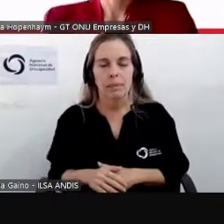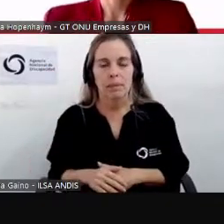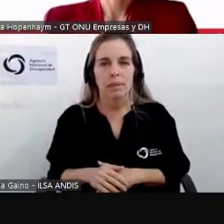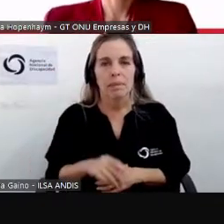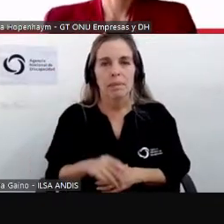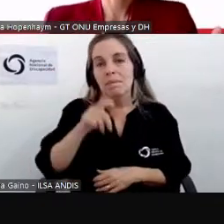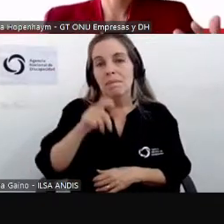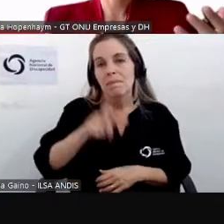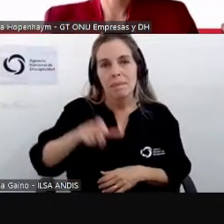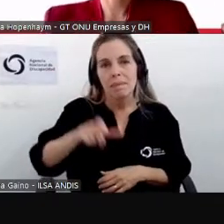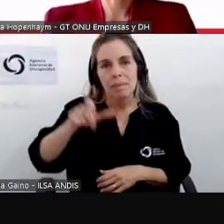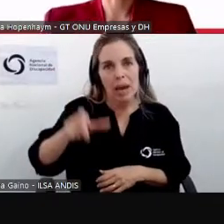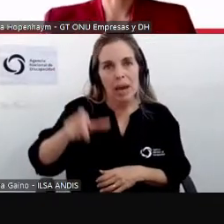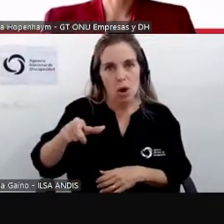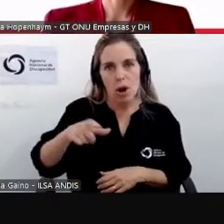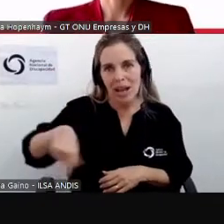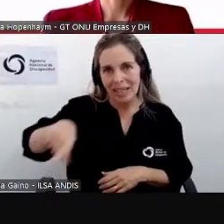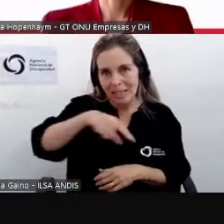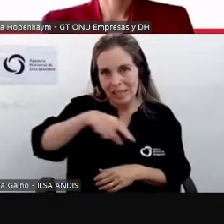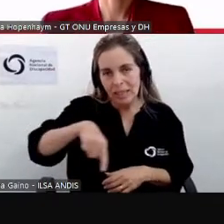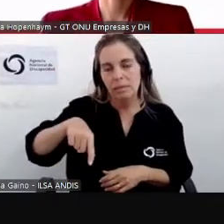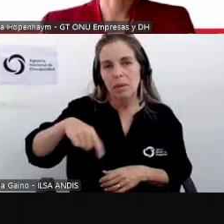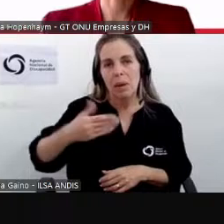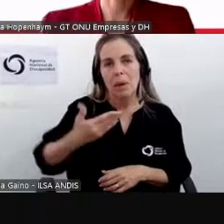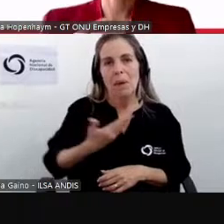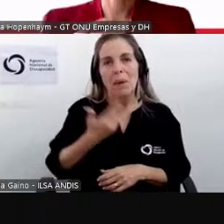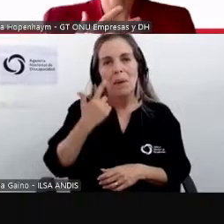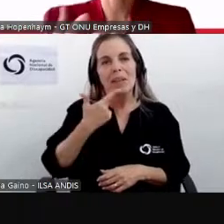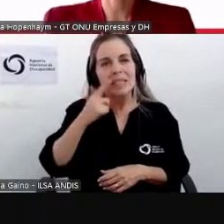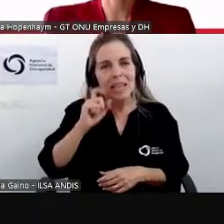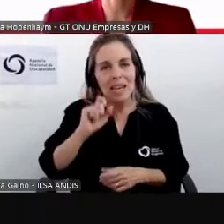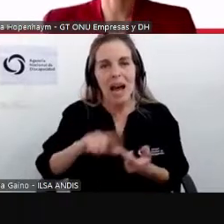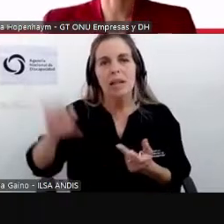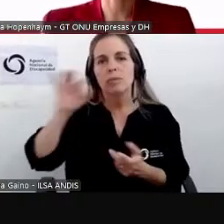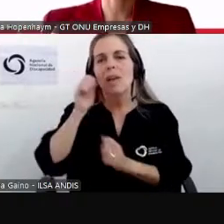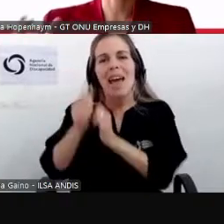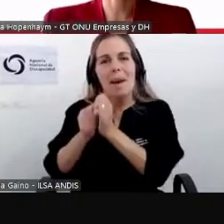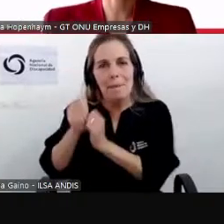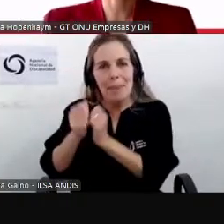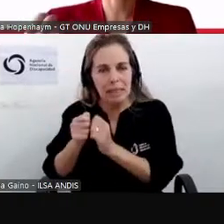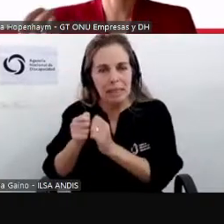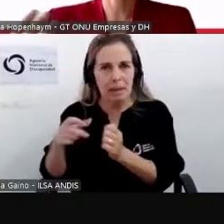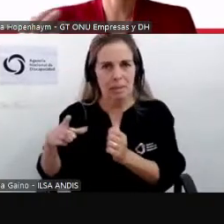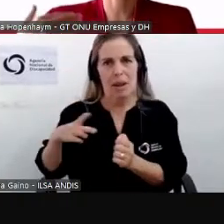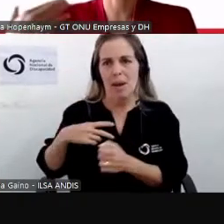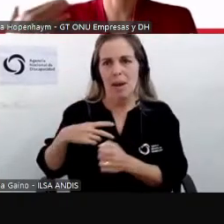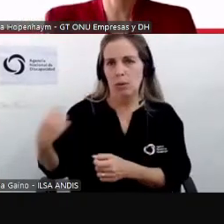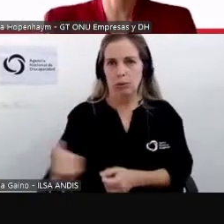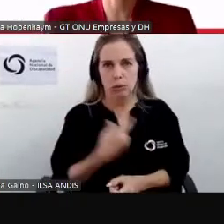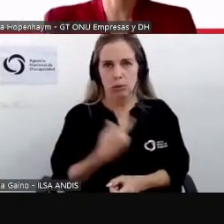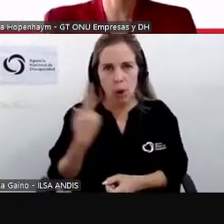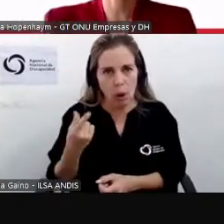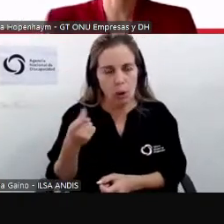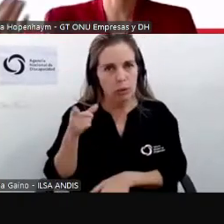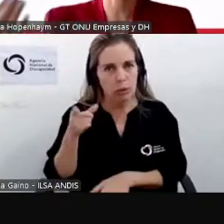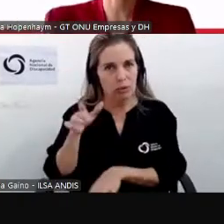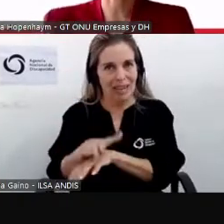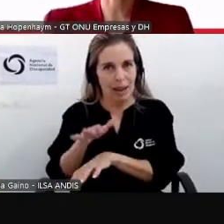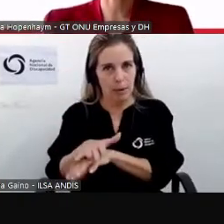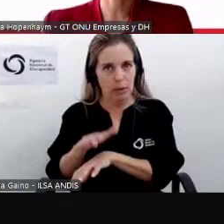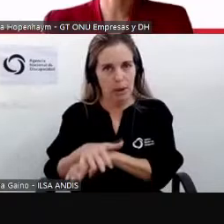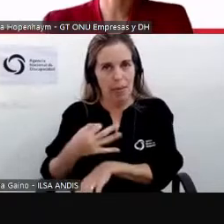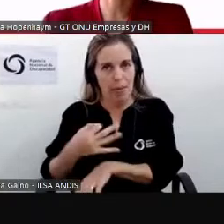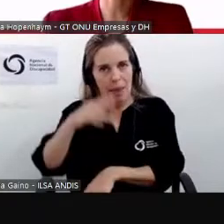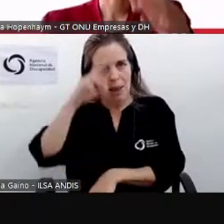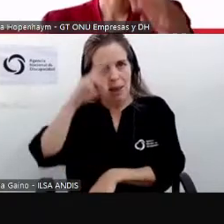you later. The companies need to identify and assess these negative impacts, and these processes need to include substantial consultations with the groups potentially affected thereby. At the principles of the